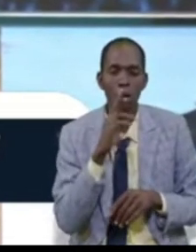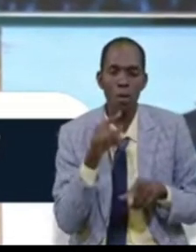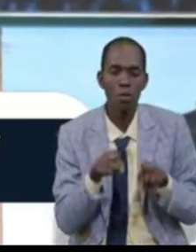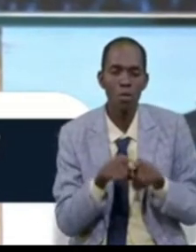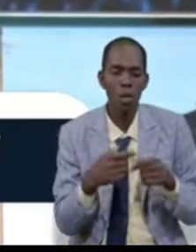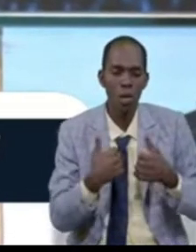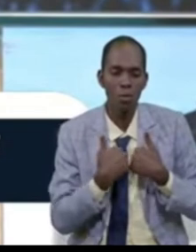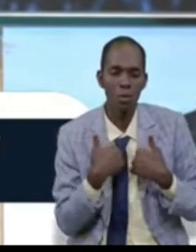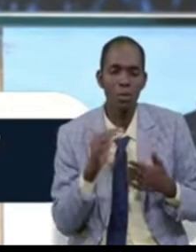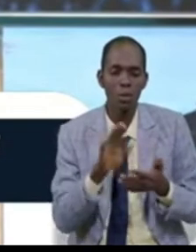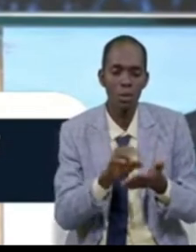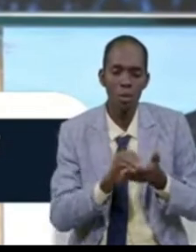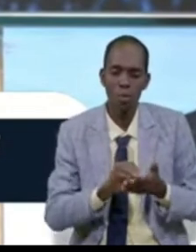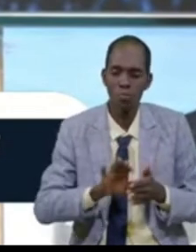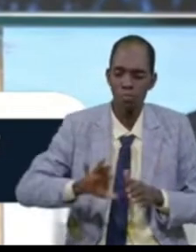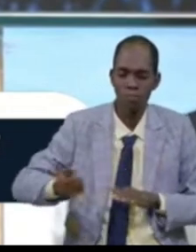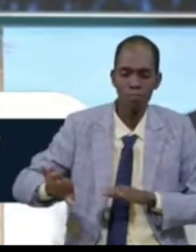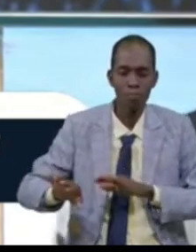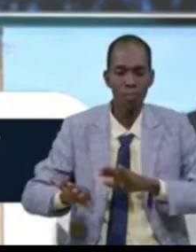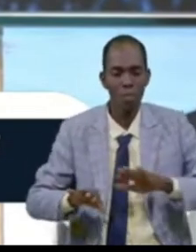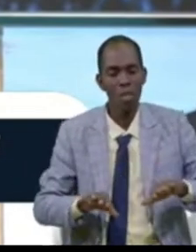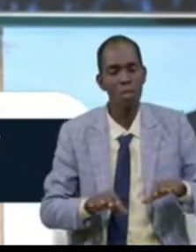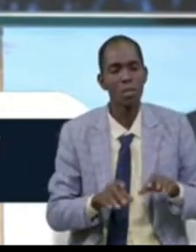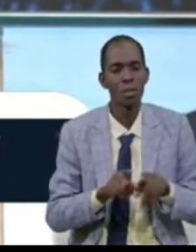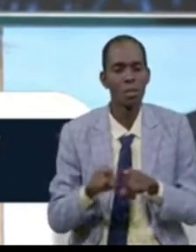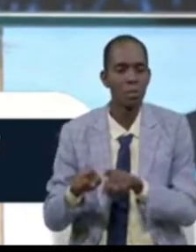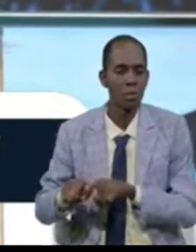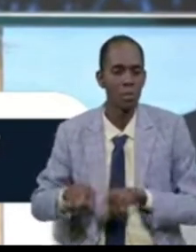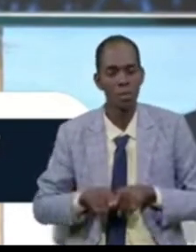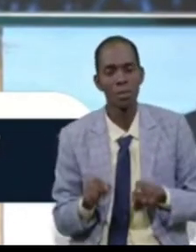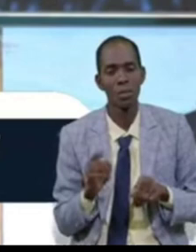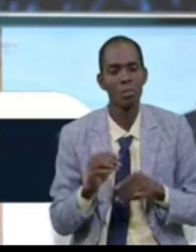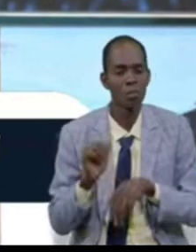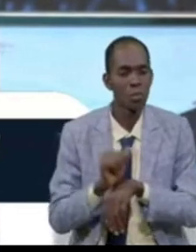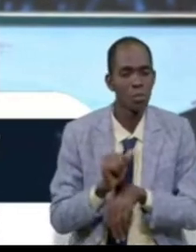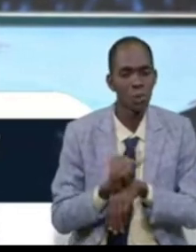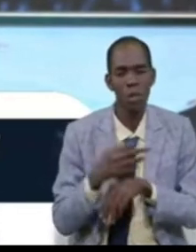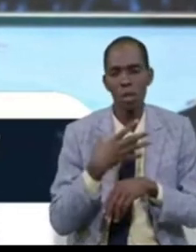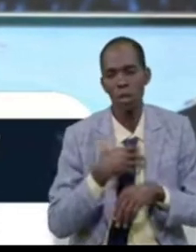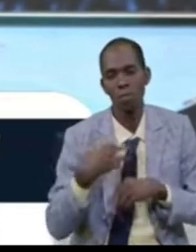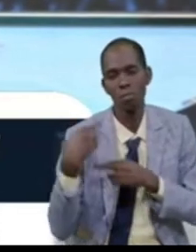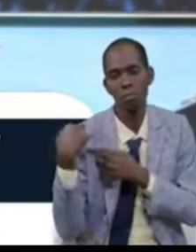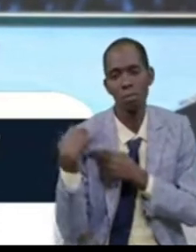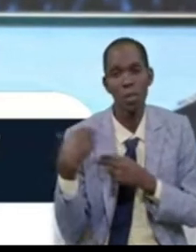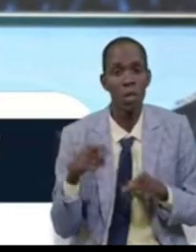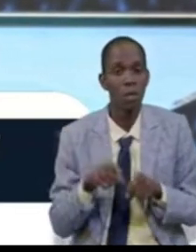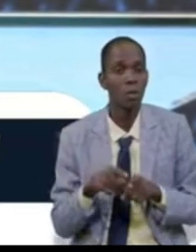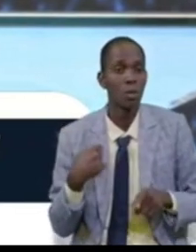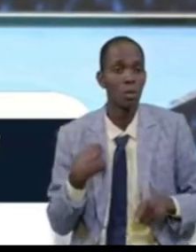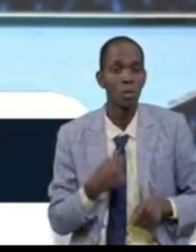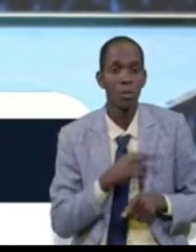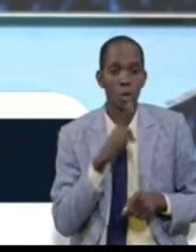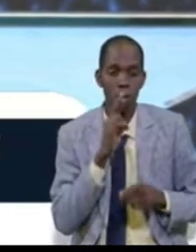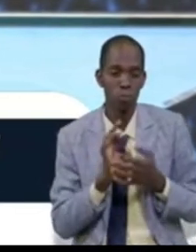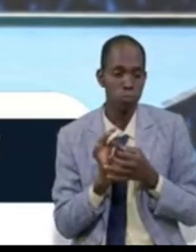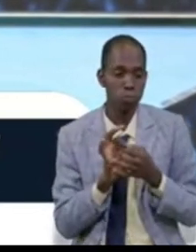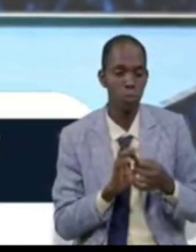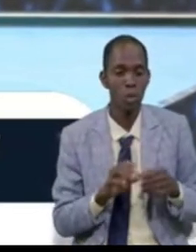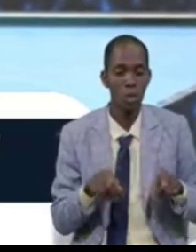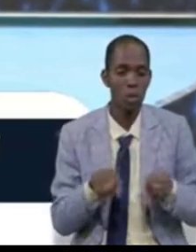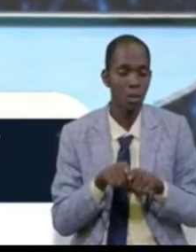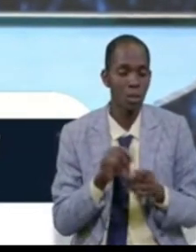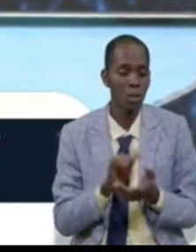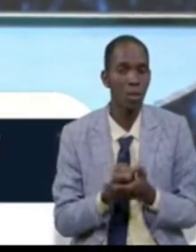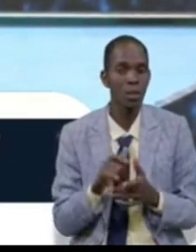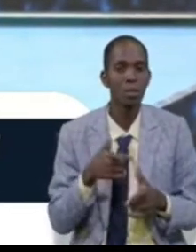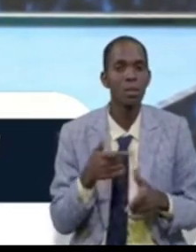own function and their own roles and their own responsibilities. As we're united together like that,